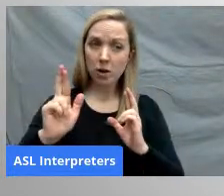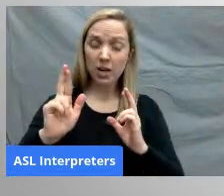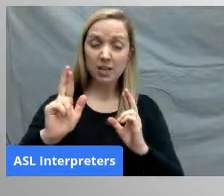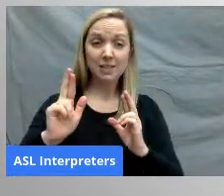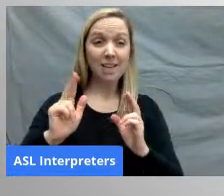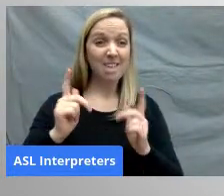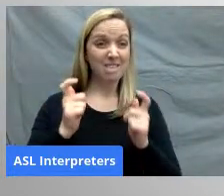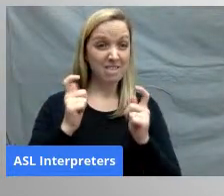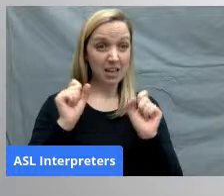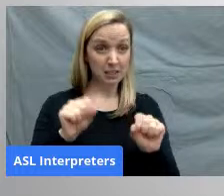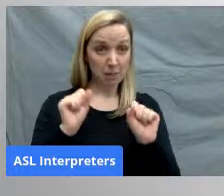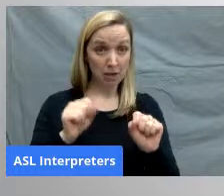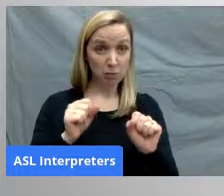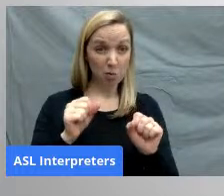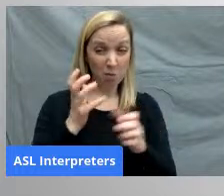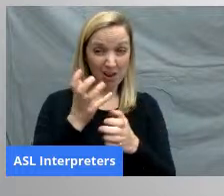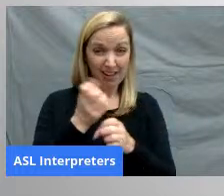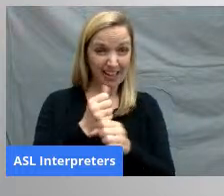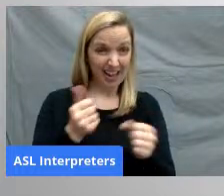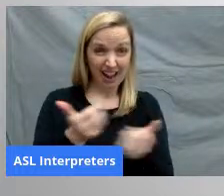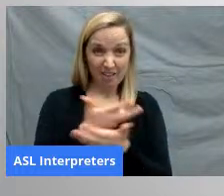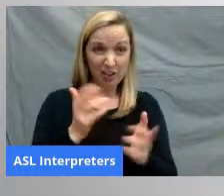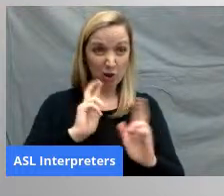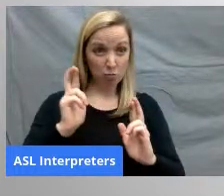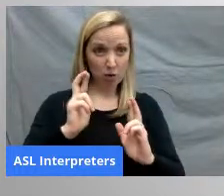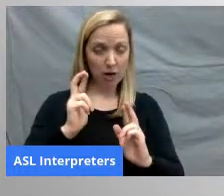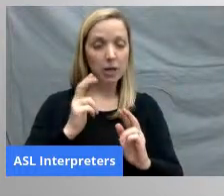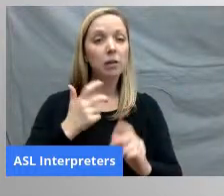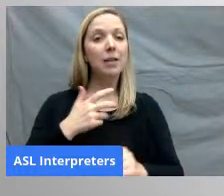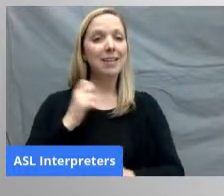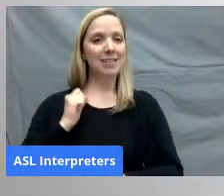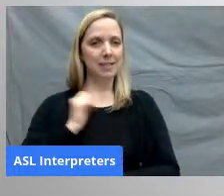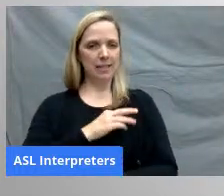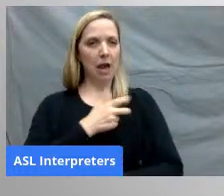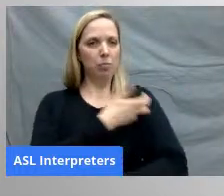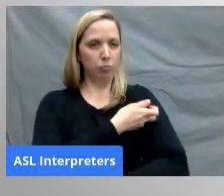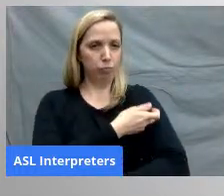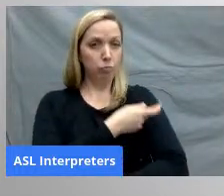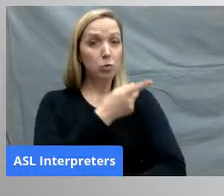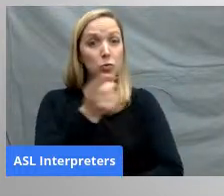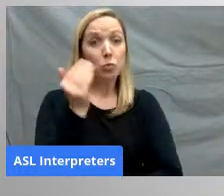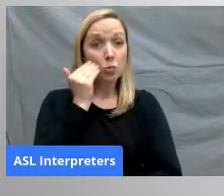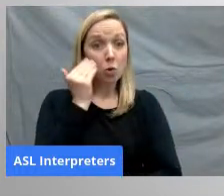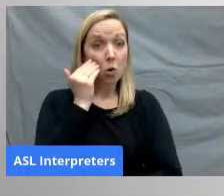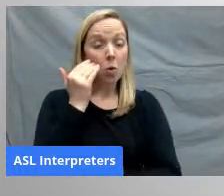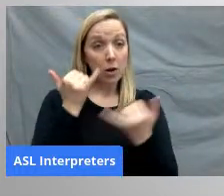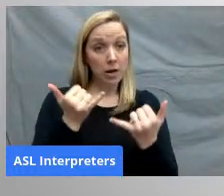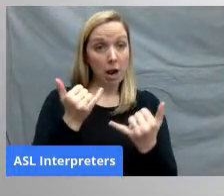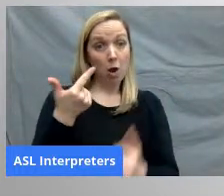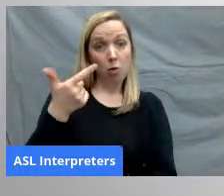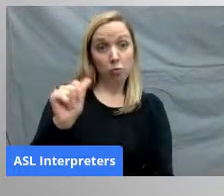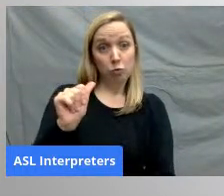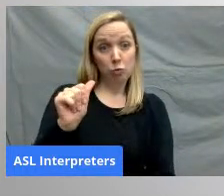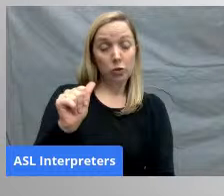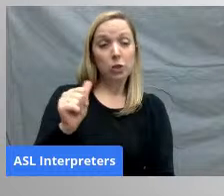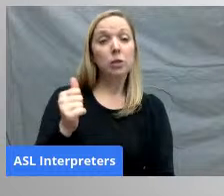possible. You all are likely aware that the state of Georgia is in phase 1A+ right now, and teachers